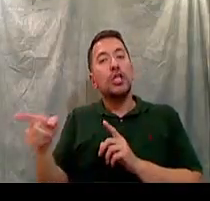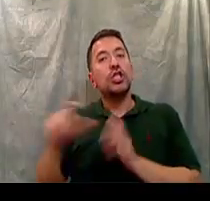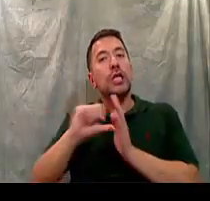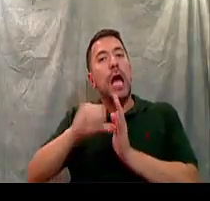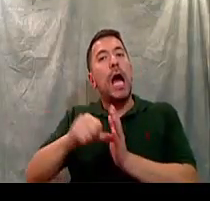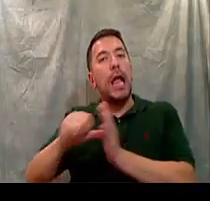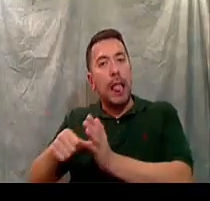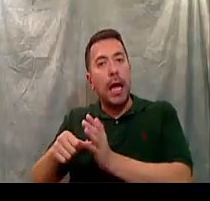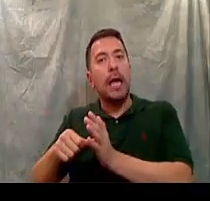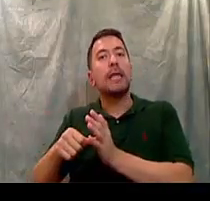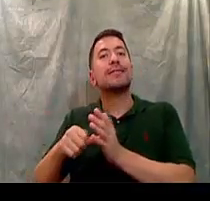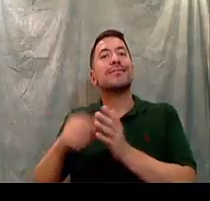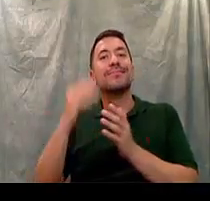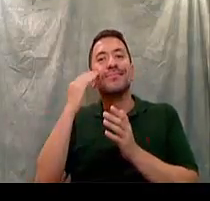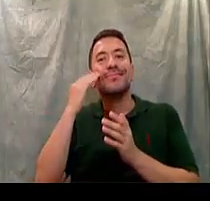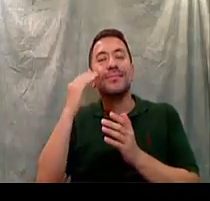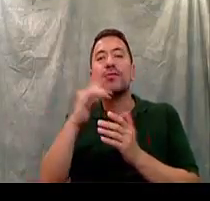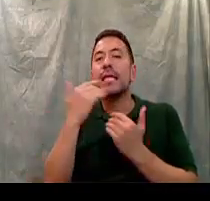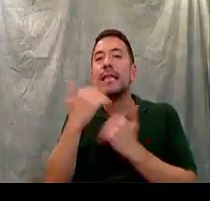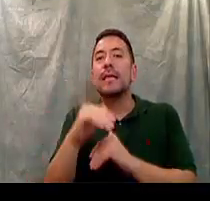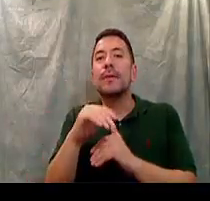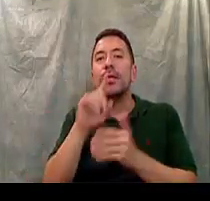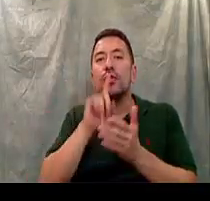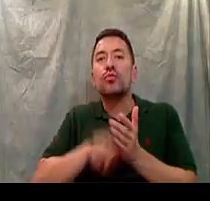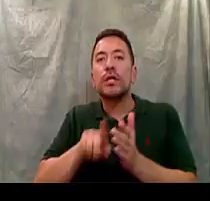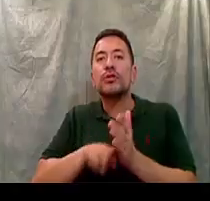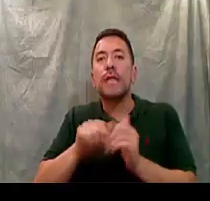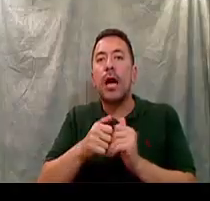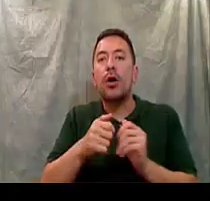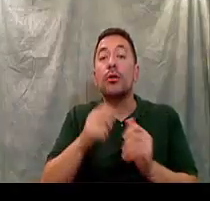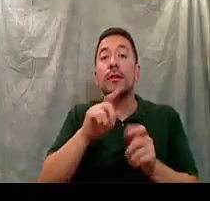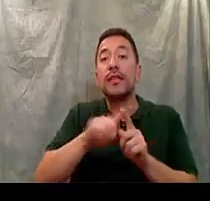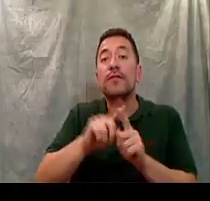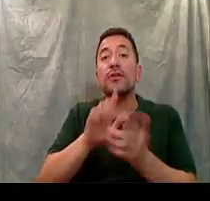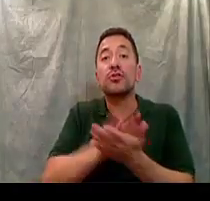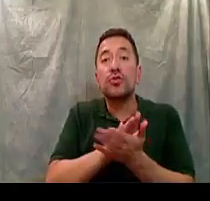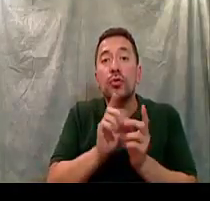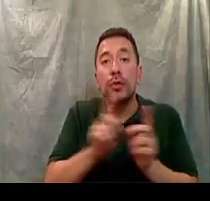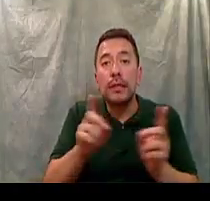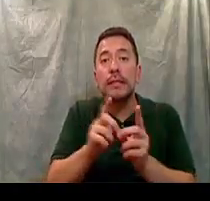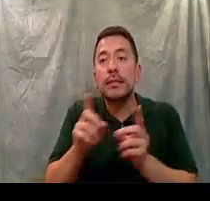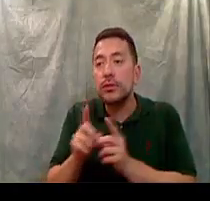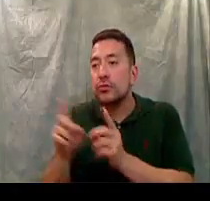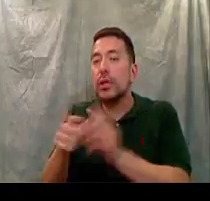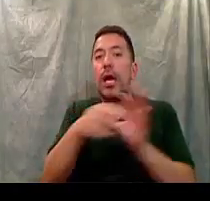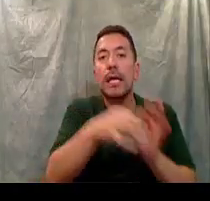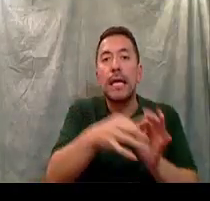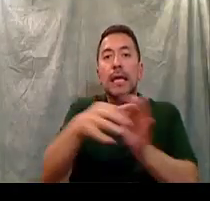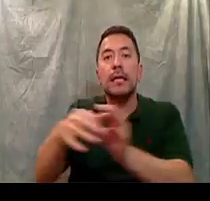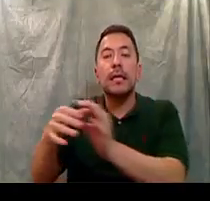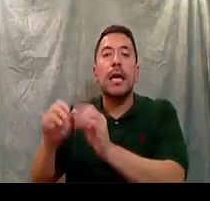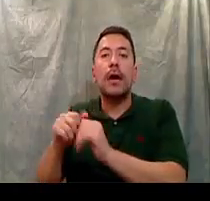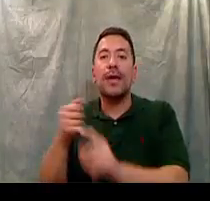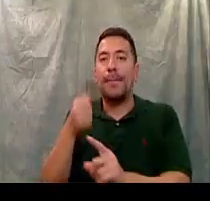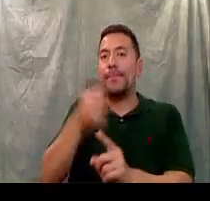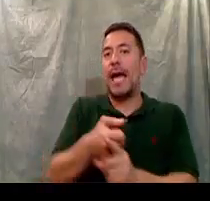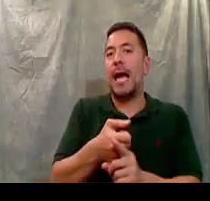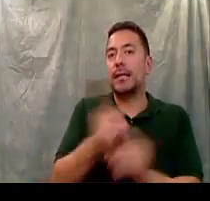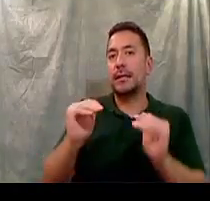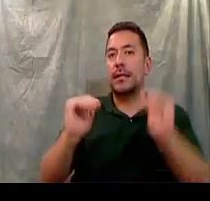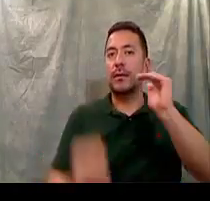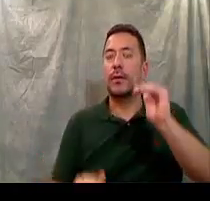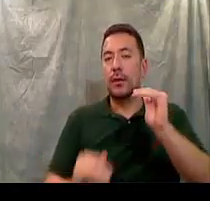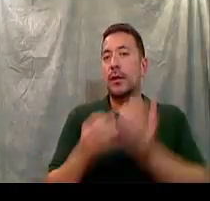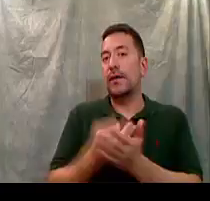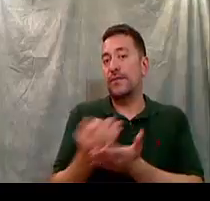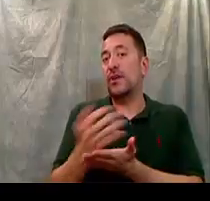reading, there's limited research has been done on the connectivity across school districts and its impact on the equitable distribution of